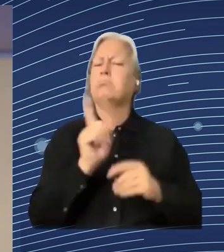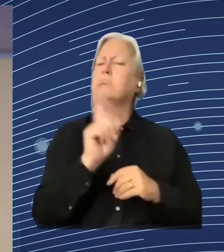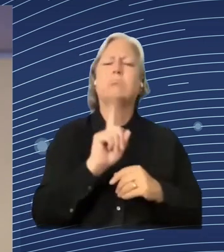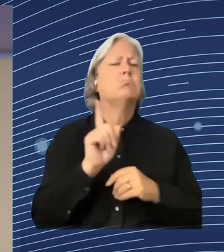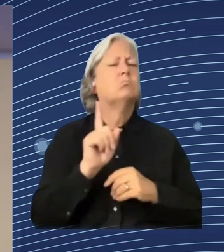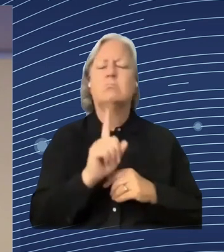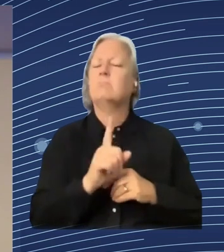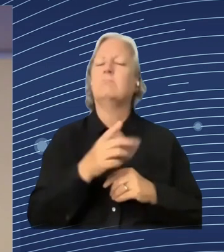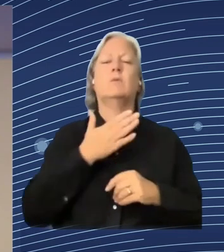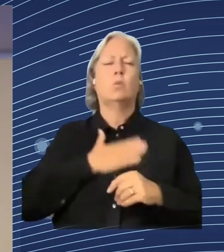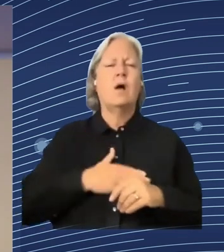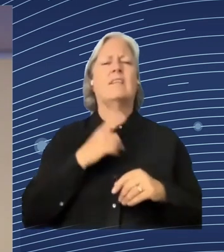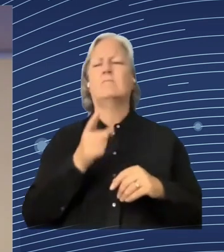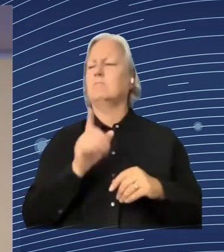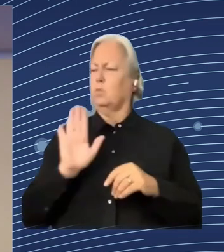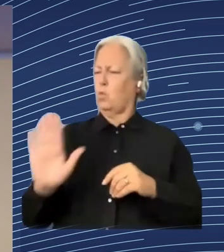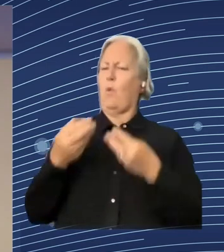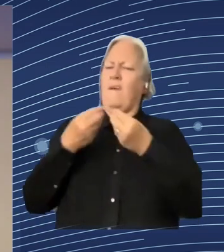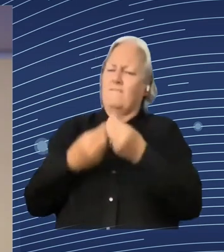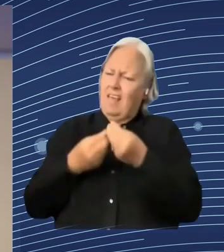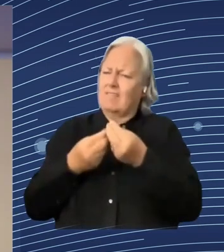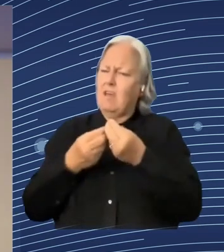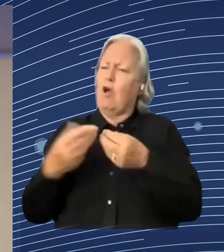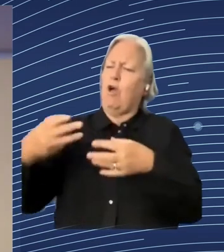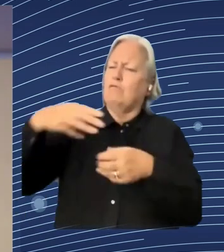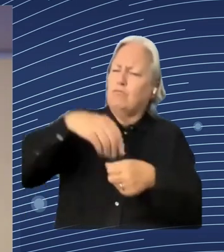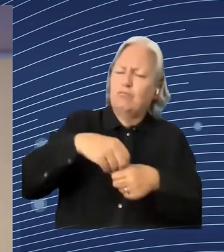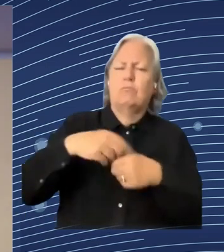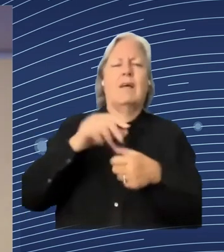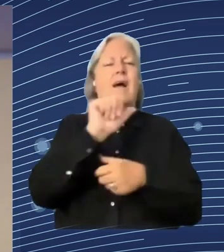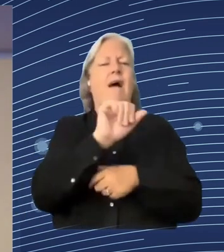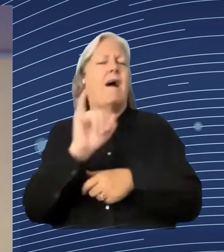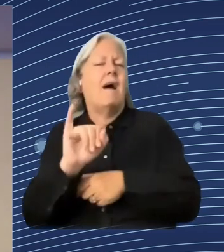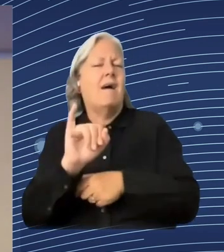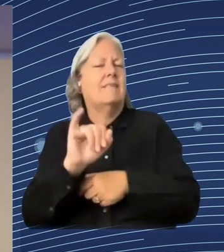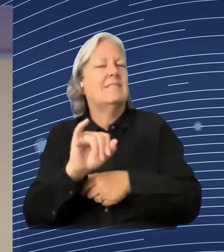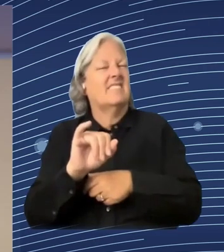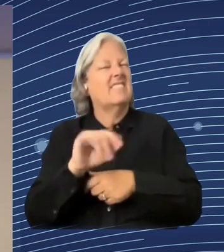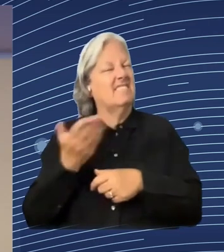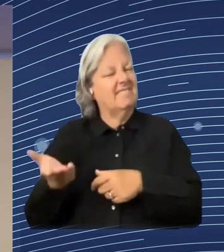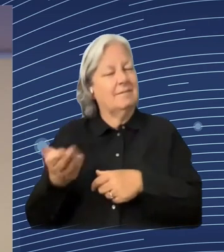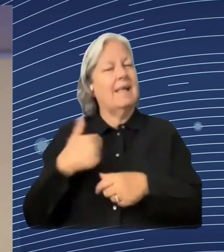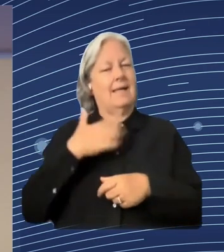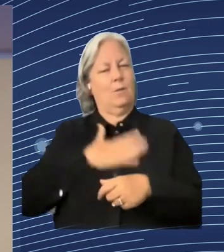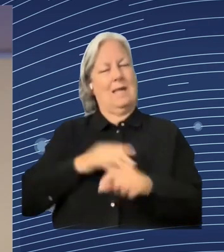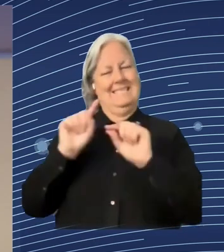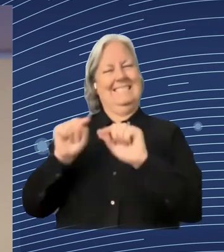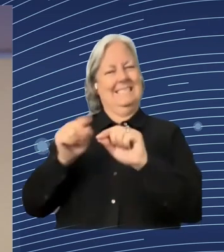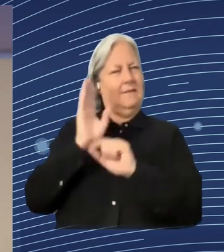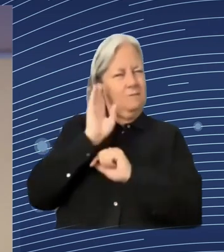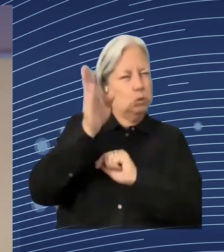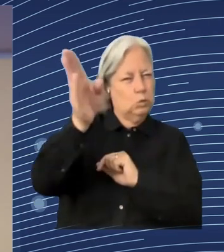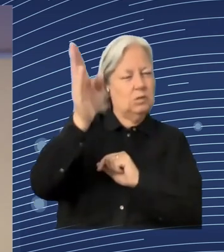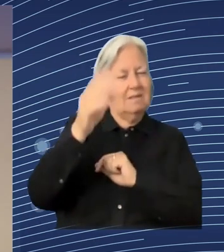important value to developing AI. And that's something that I wish we see more in the future. And that will, I'm sure it will